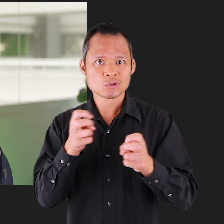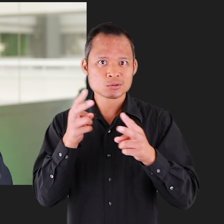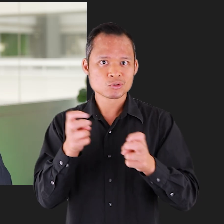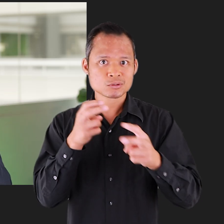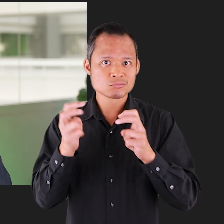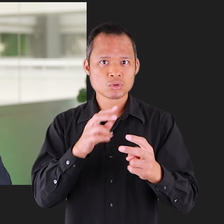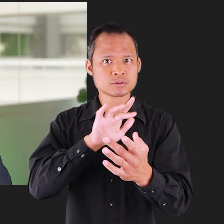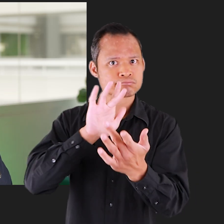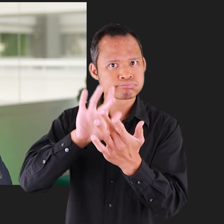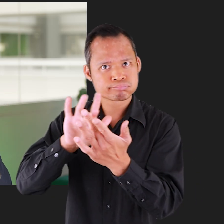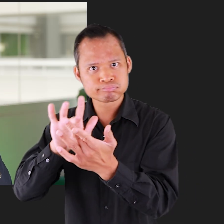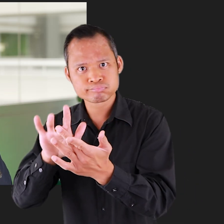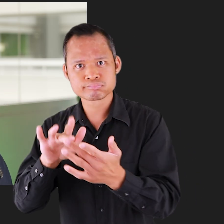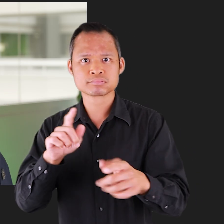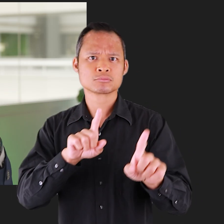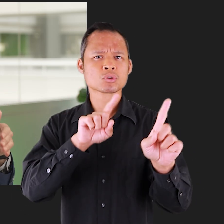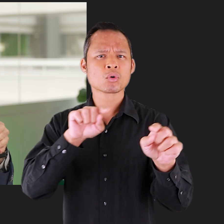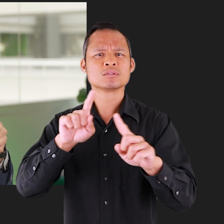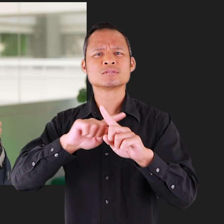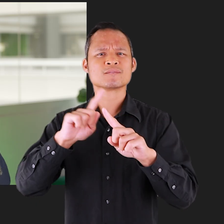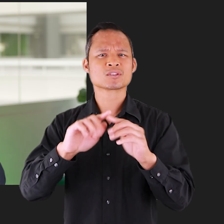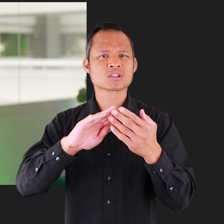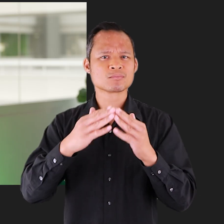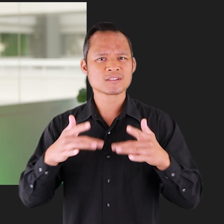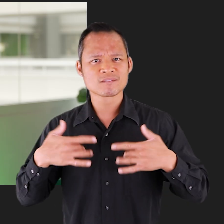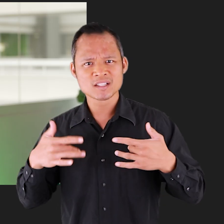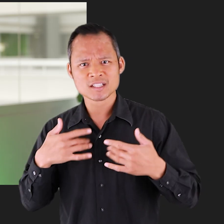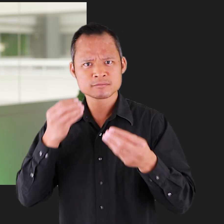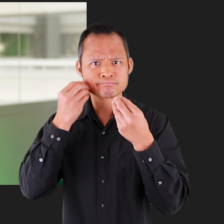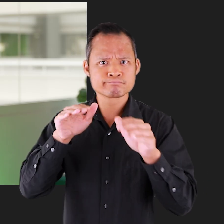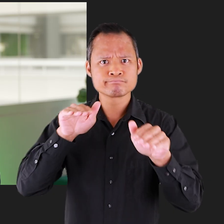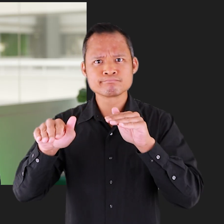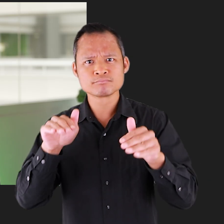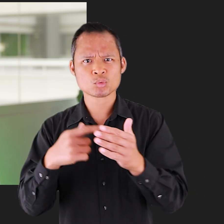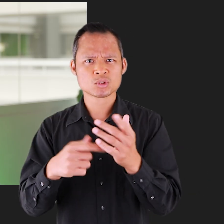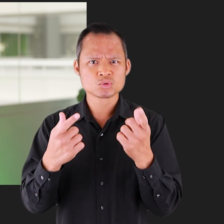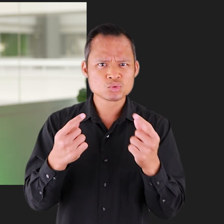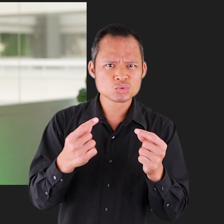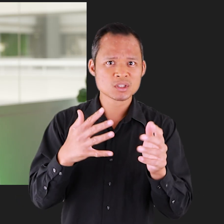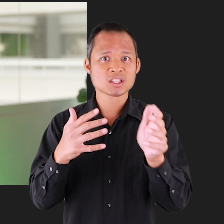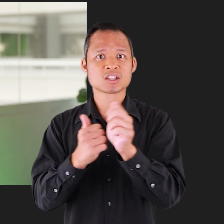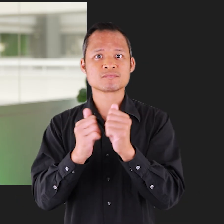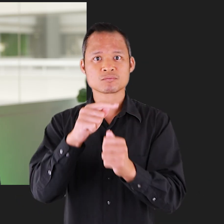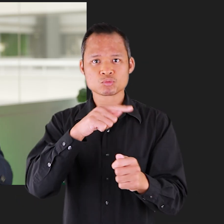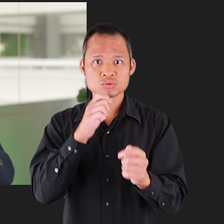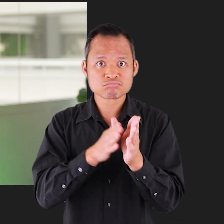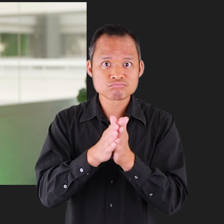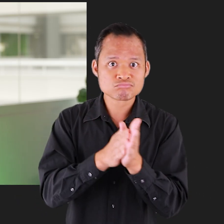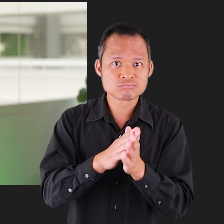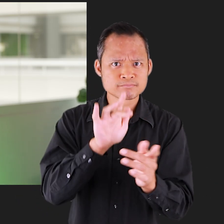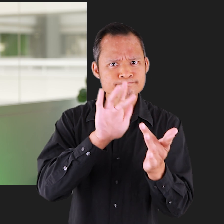day, contacting and following up their contact base, attending community events to let others know what they are doing,